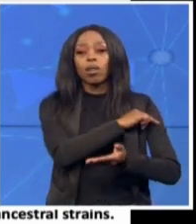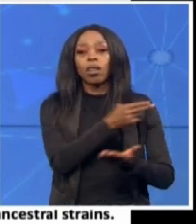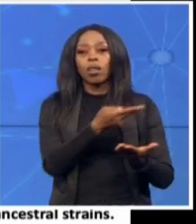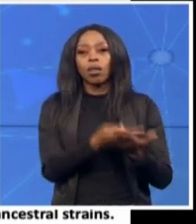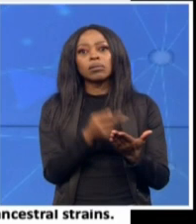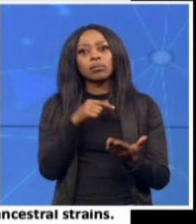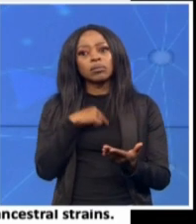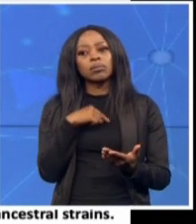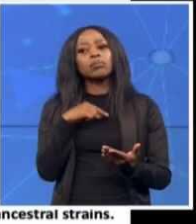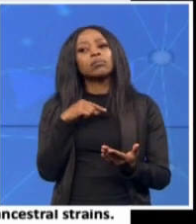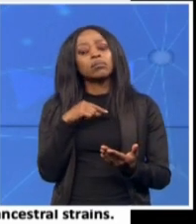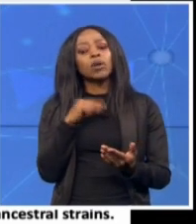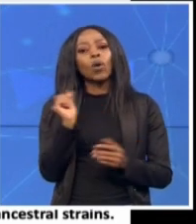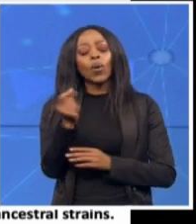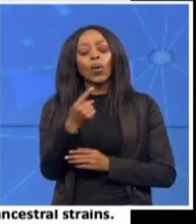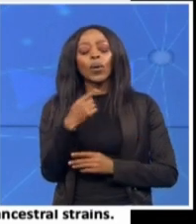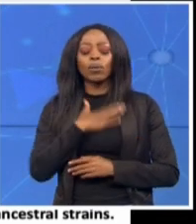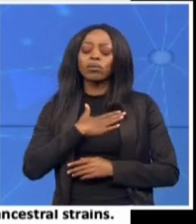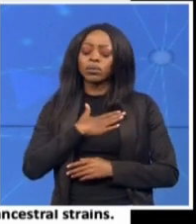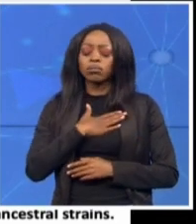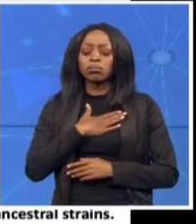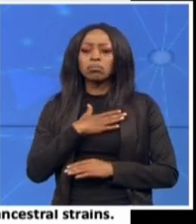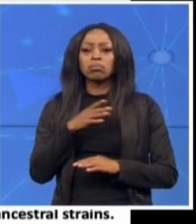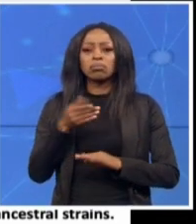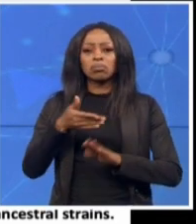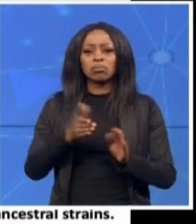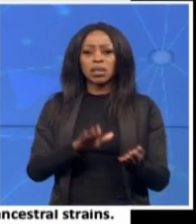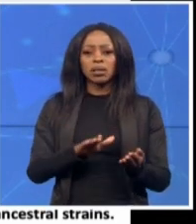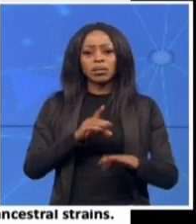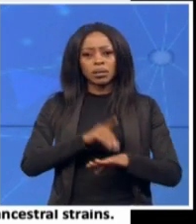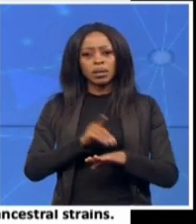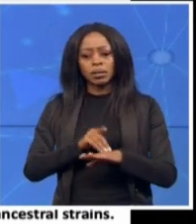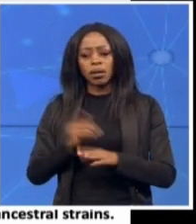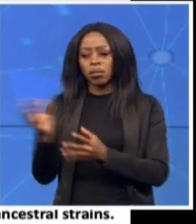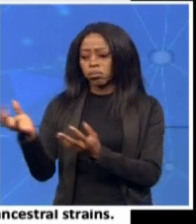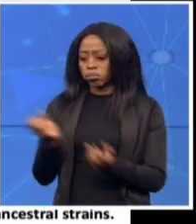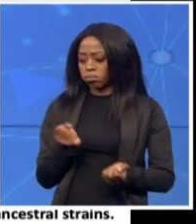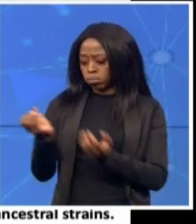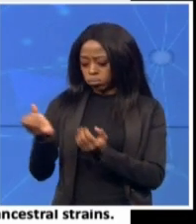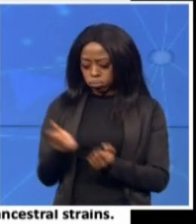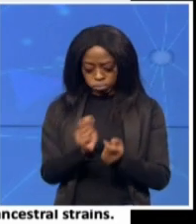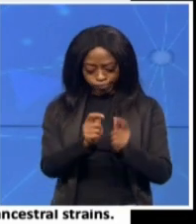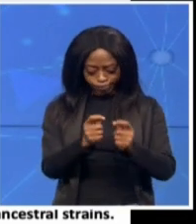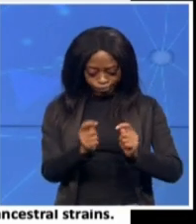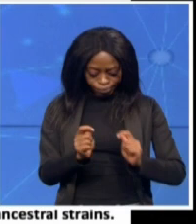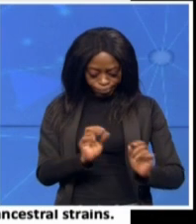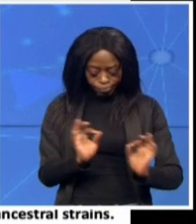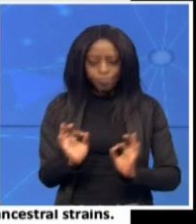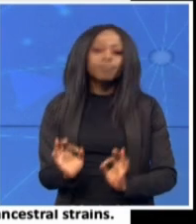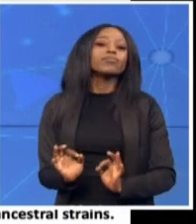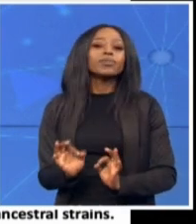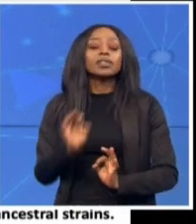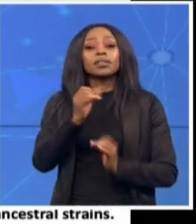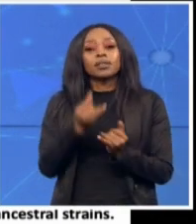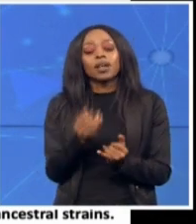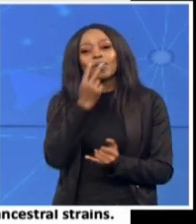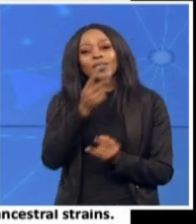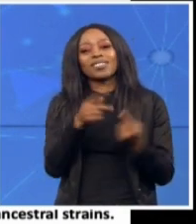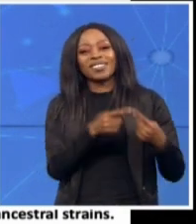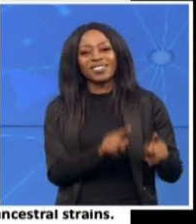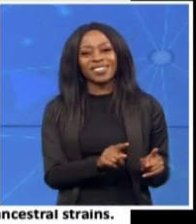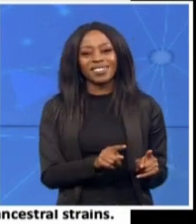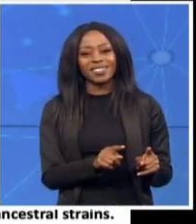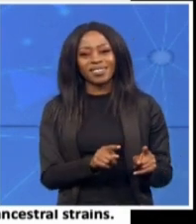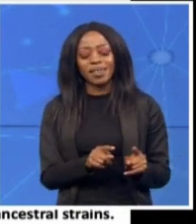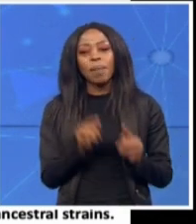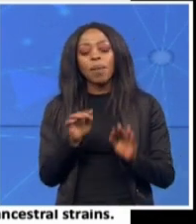data imported and corrected. So you can see that the widening gap between cases, admissions, and deaths. Just to explain to everybody,